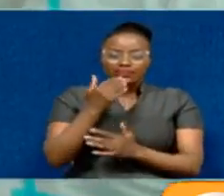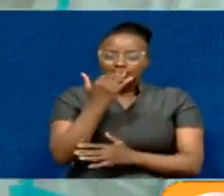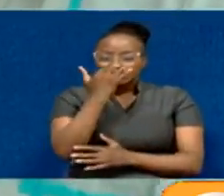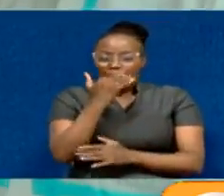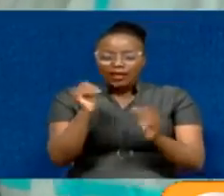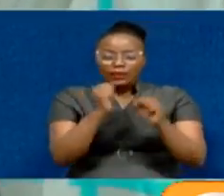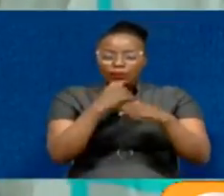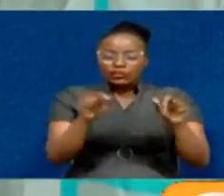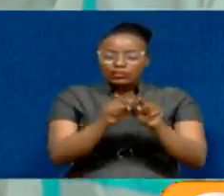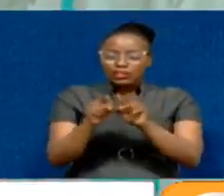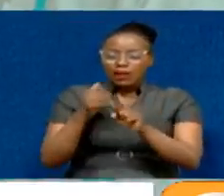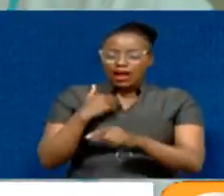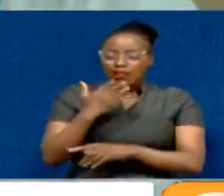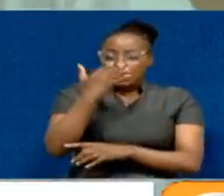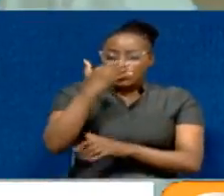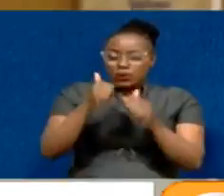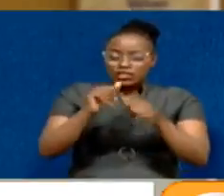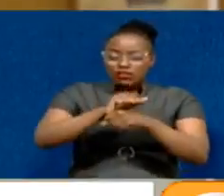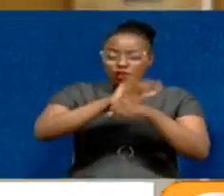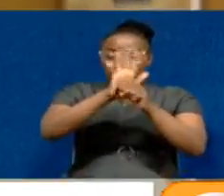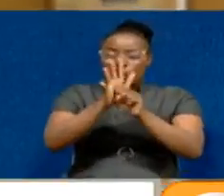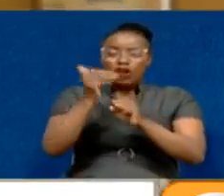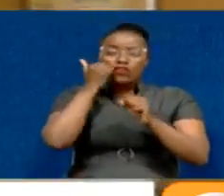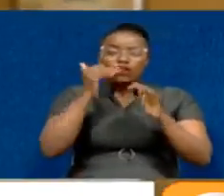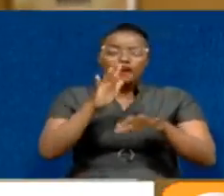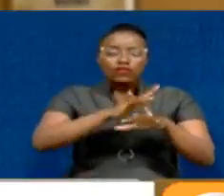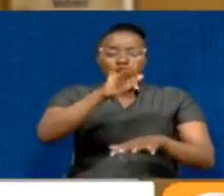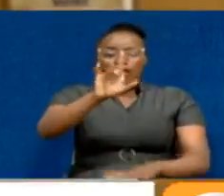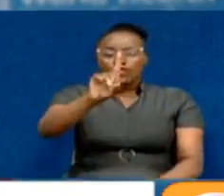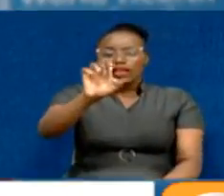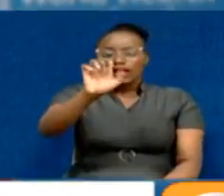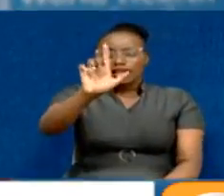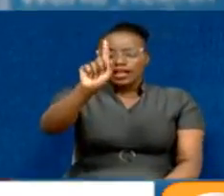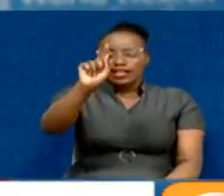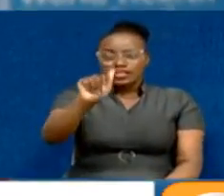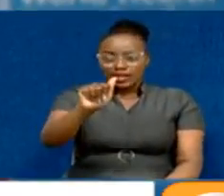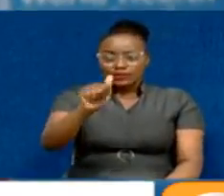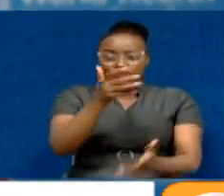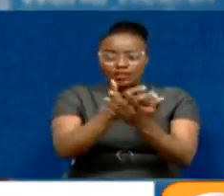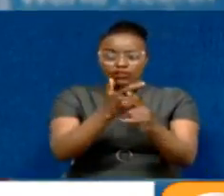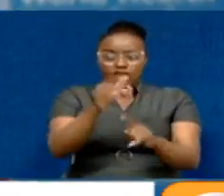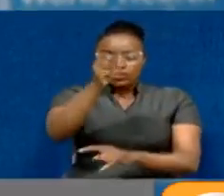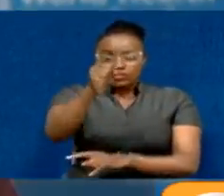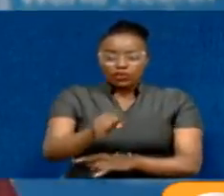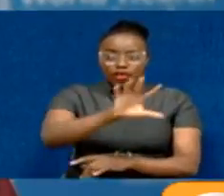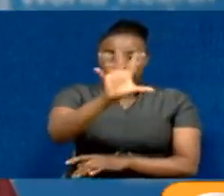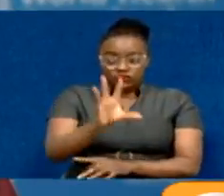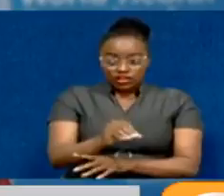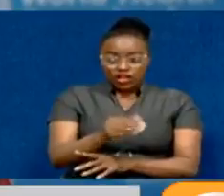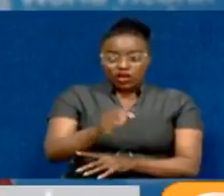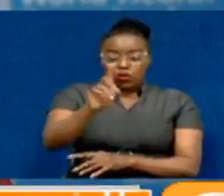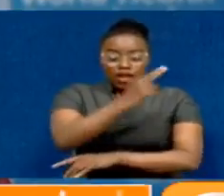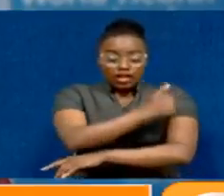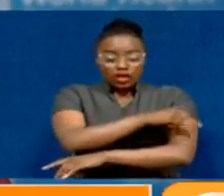drop in oxygen levels, as experienced with COVID-19 patients infected with the Delta variant. Evidence from South Africa is that